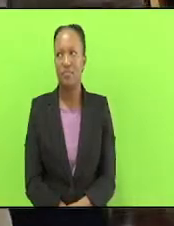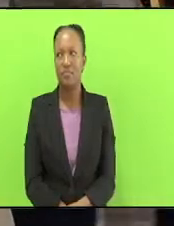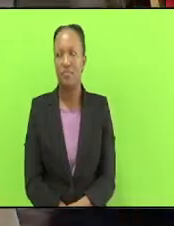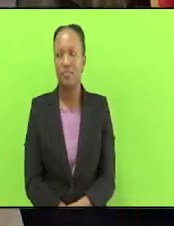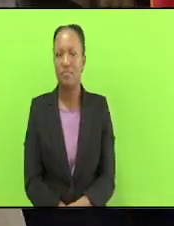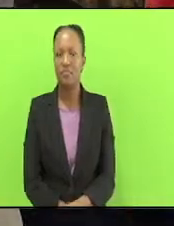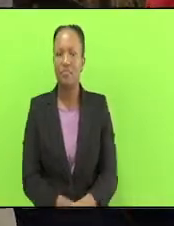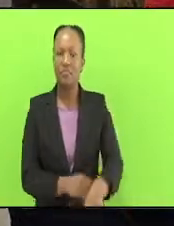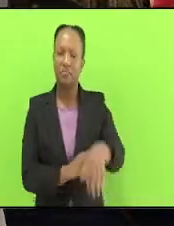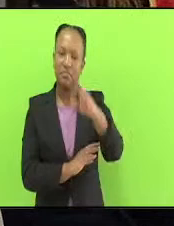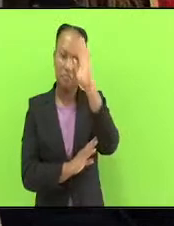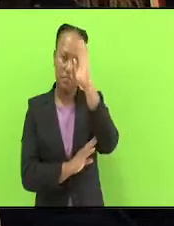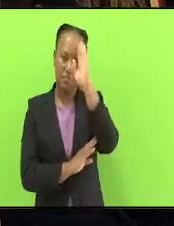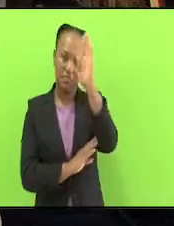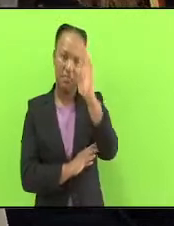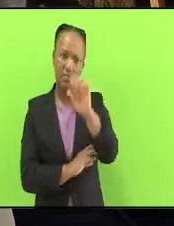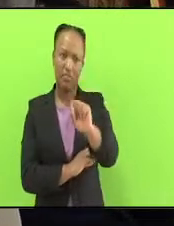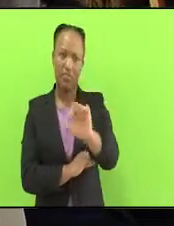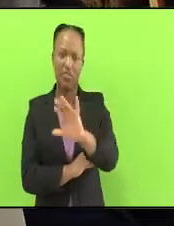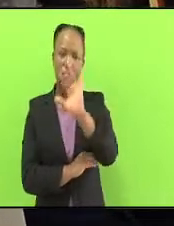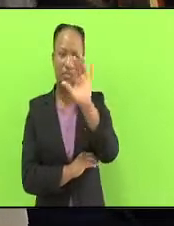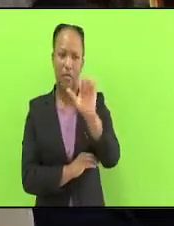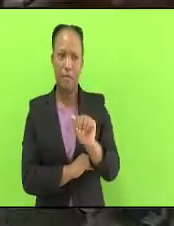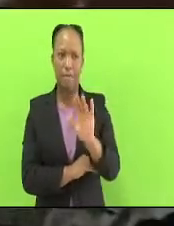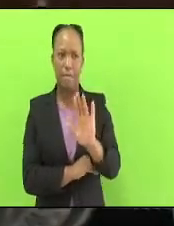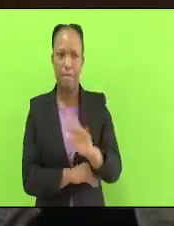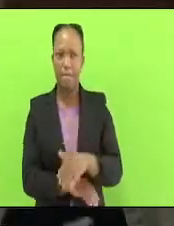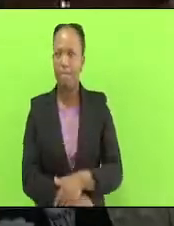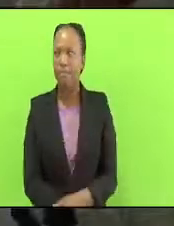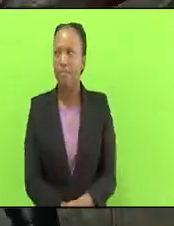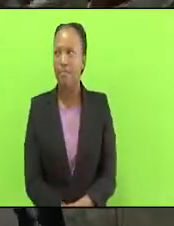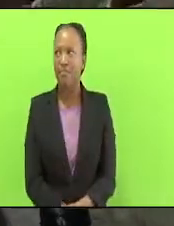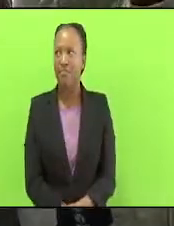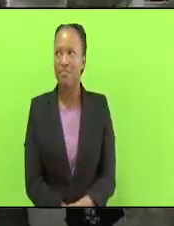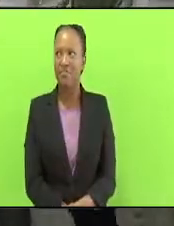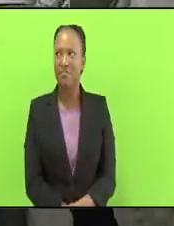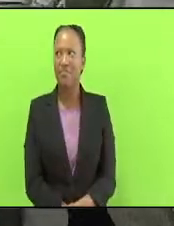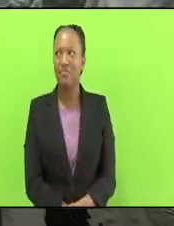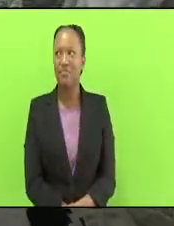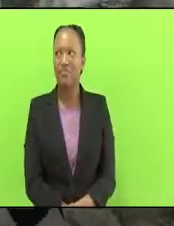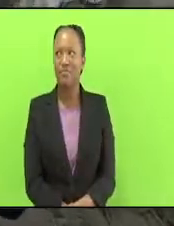Dumela Africa. Greetings, leadership.